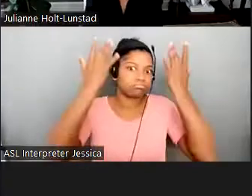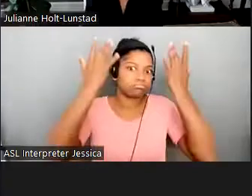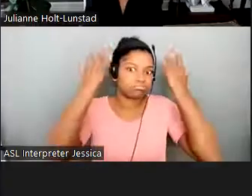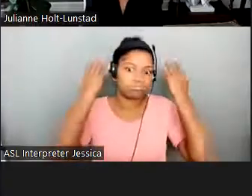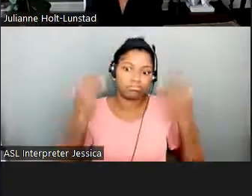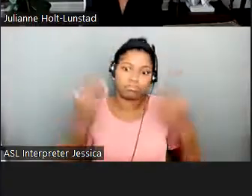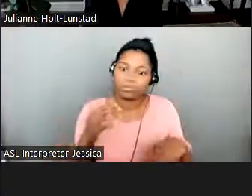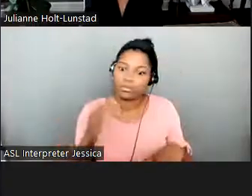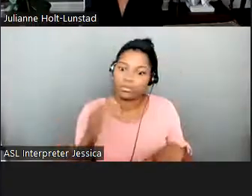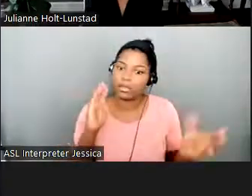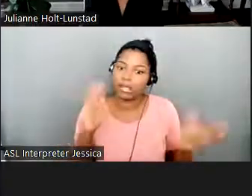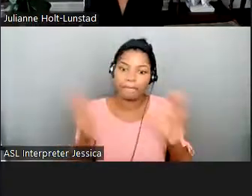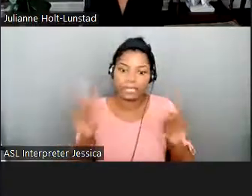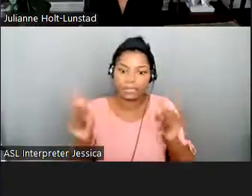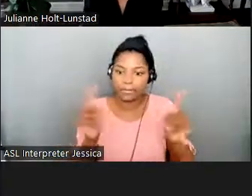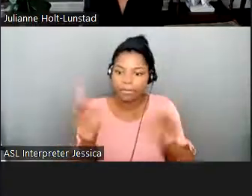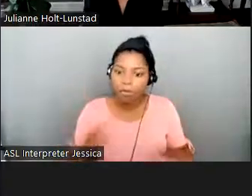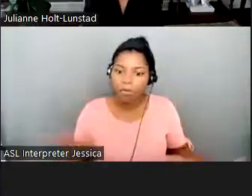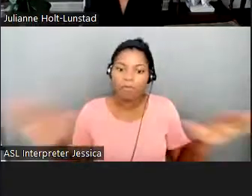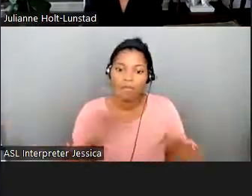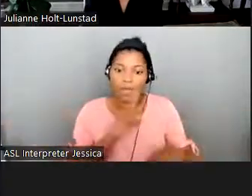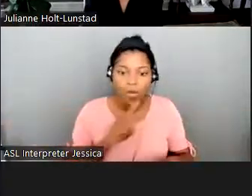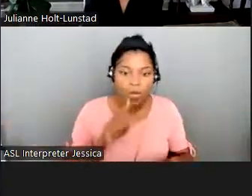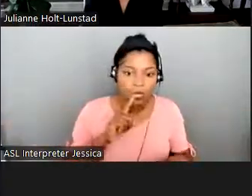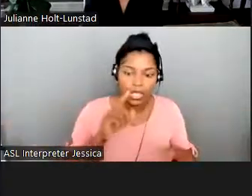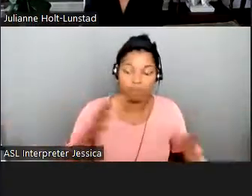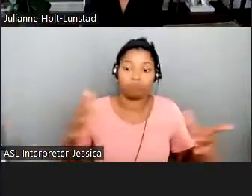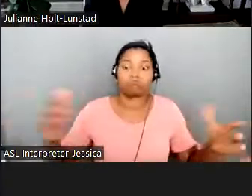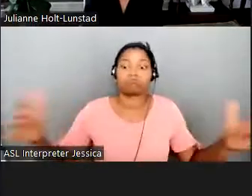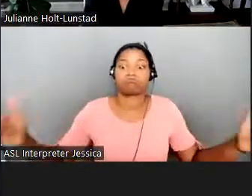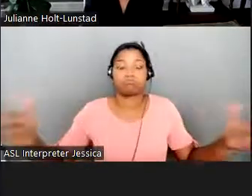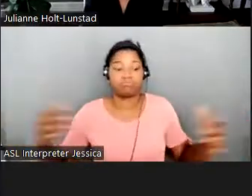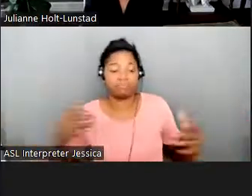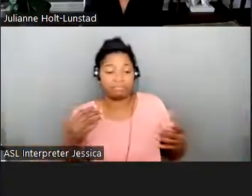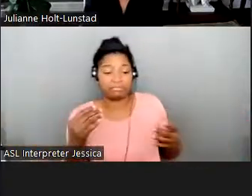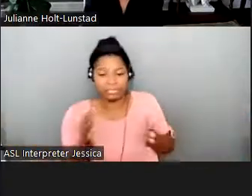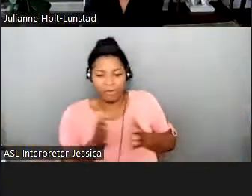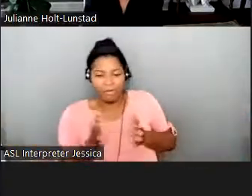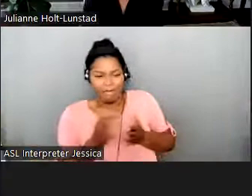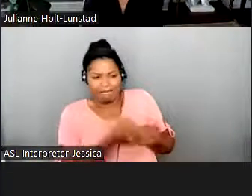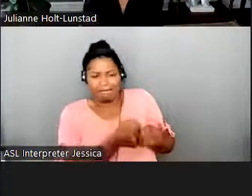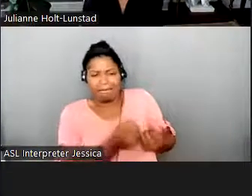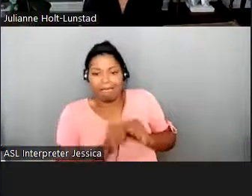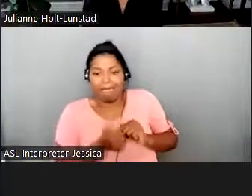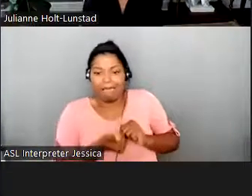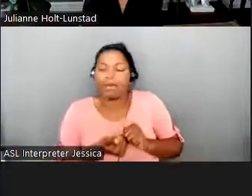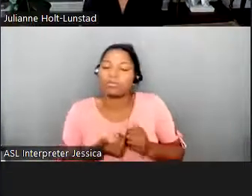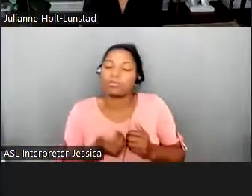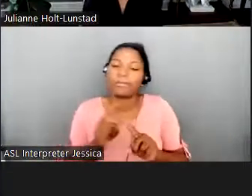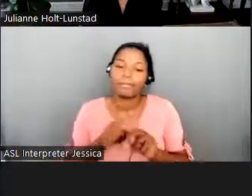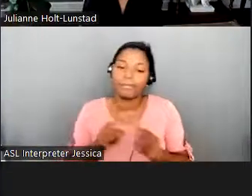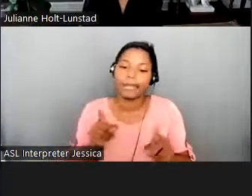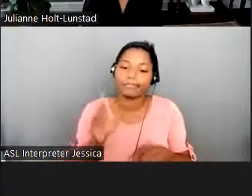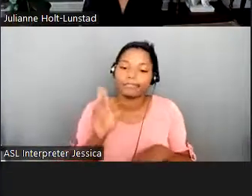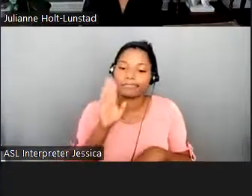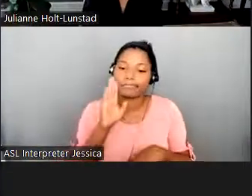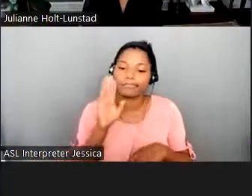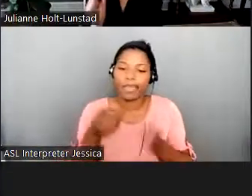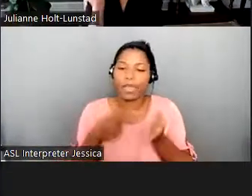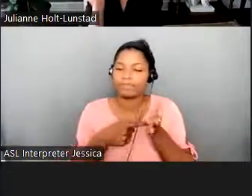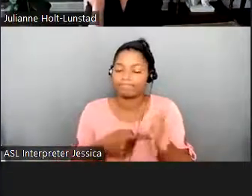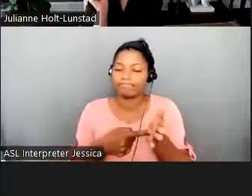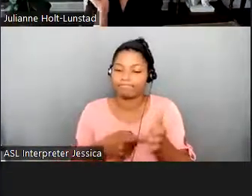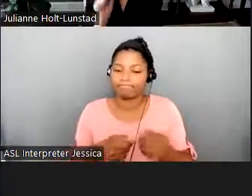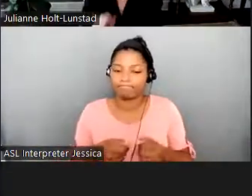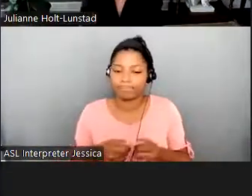daunting and large task. And so I thought I would conclude by highlighting something